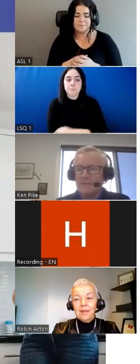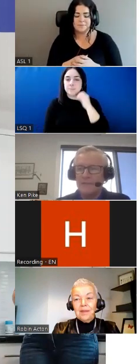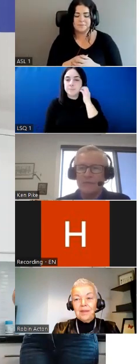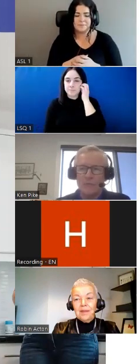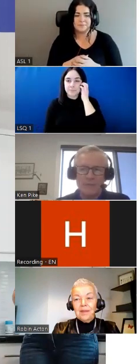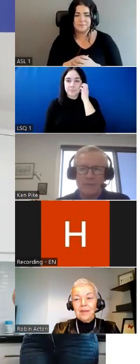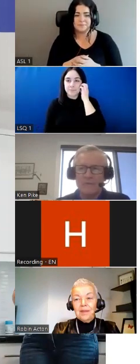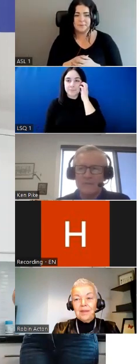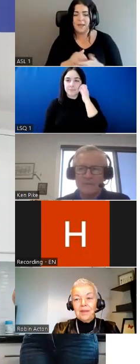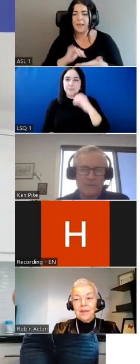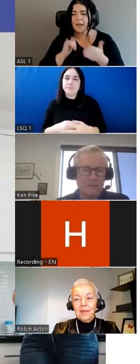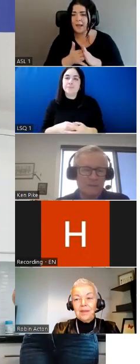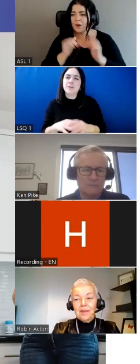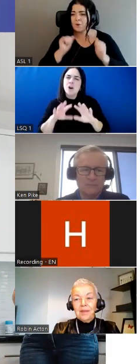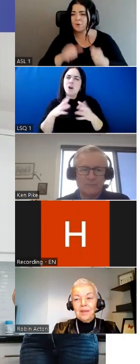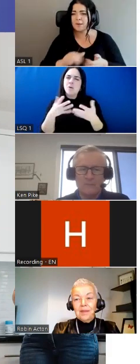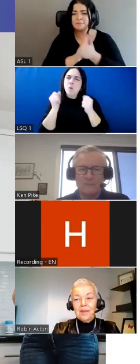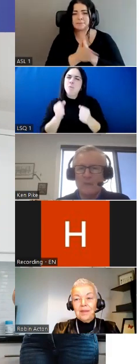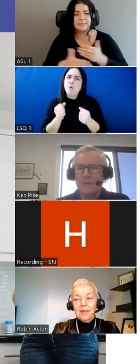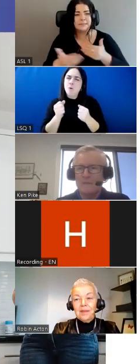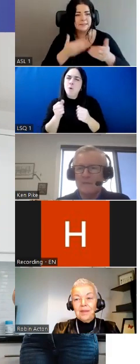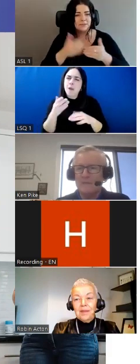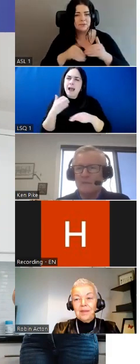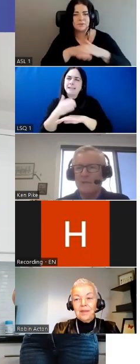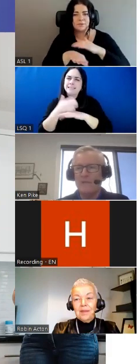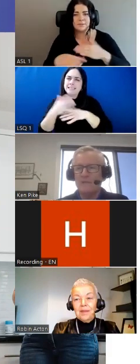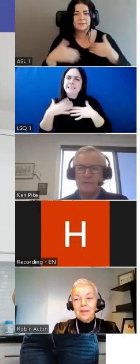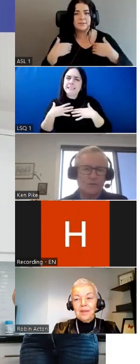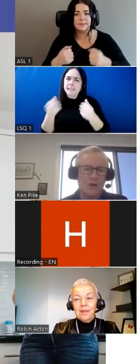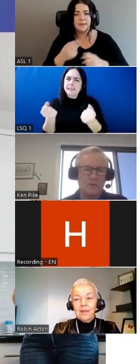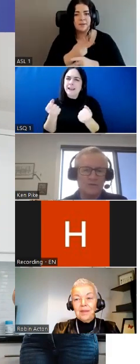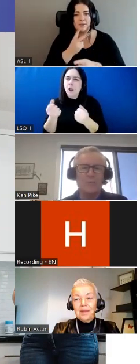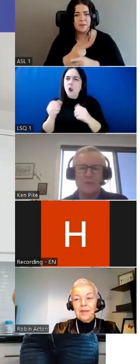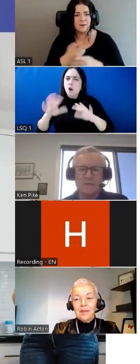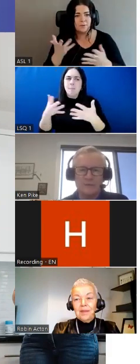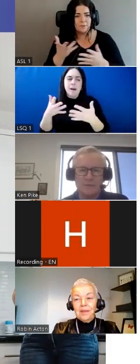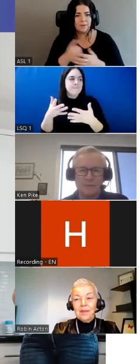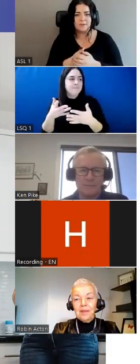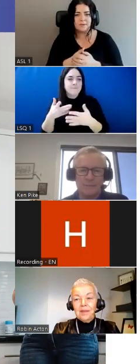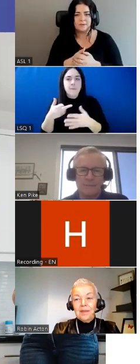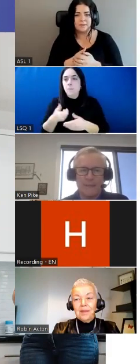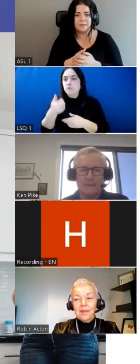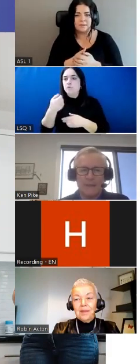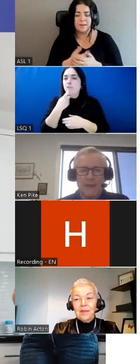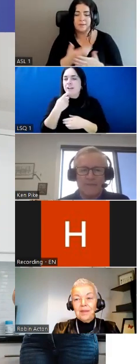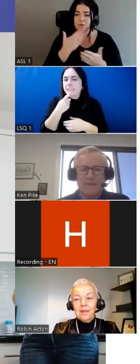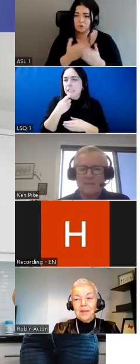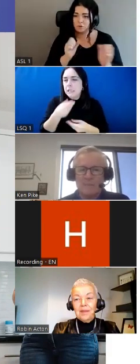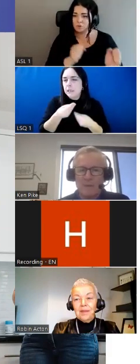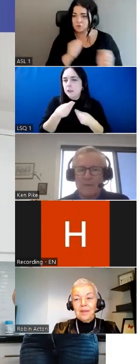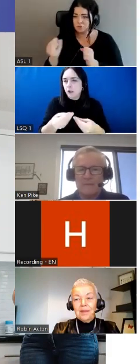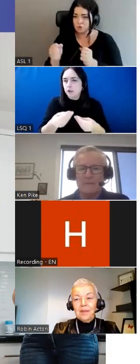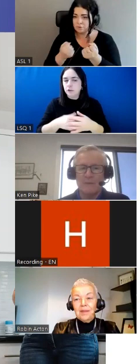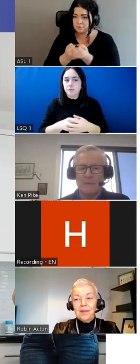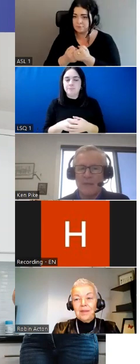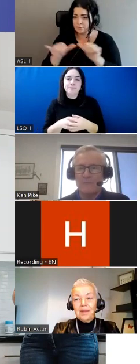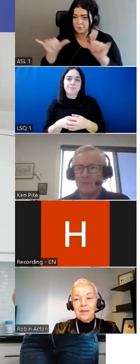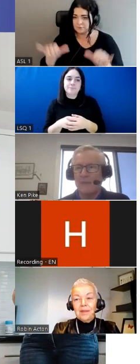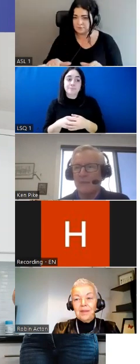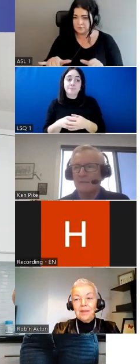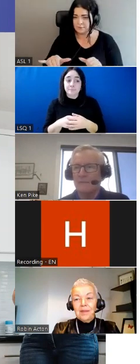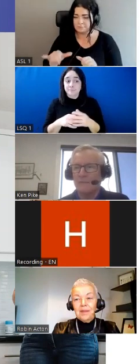healthcare easier for people with a disability. These include having a strong support system, having experience